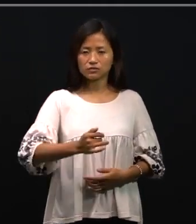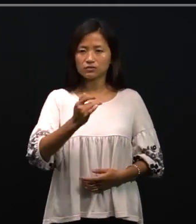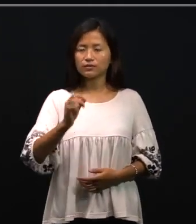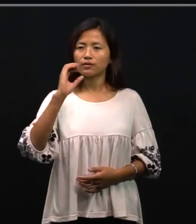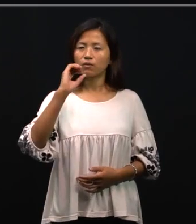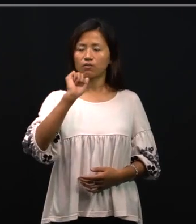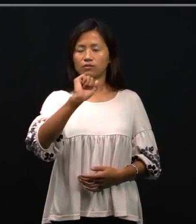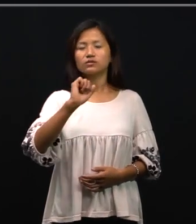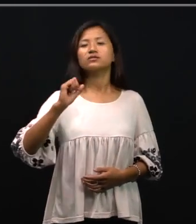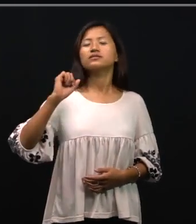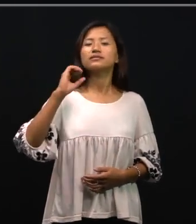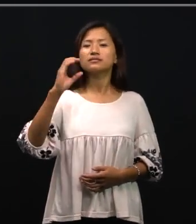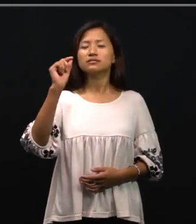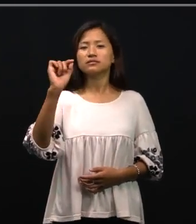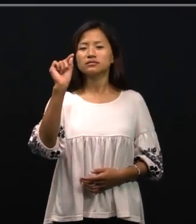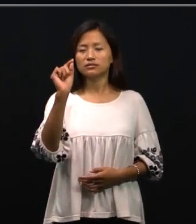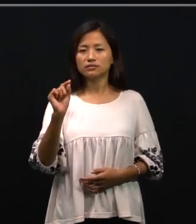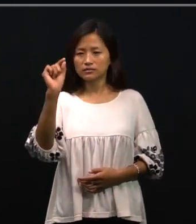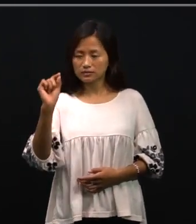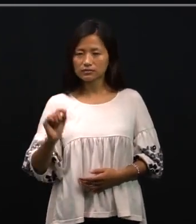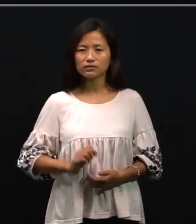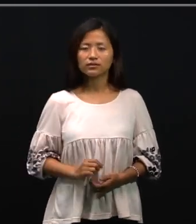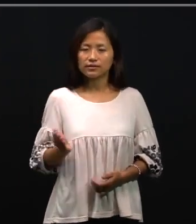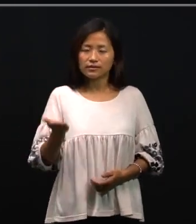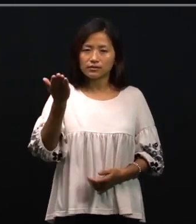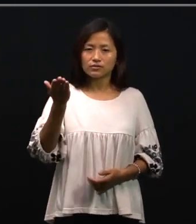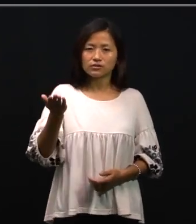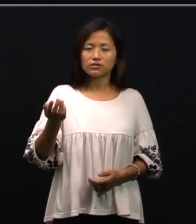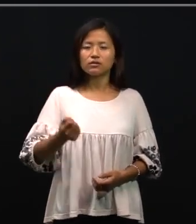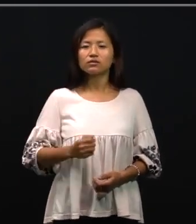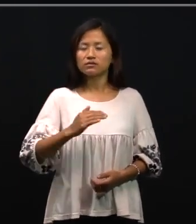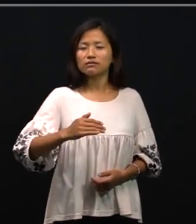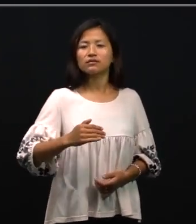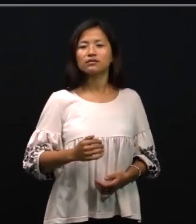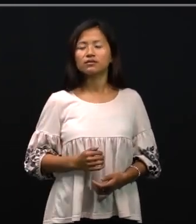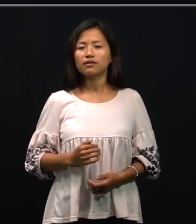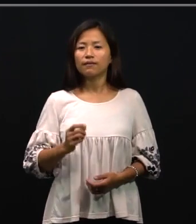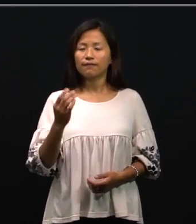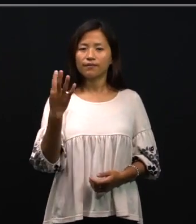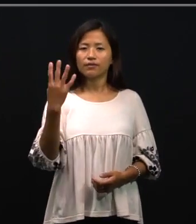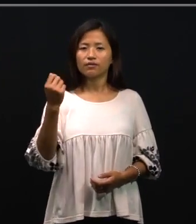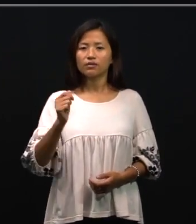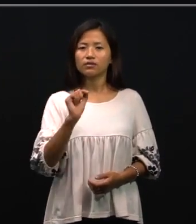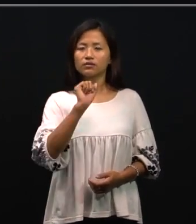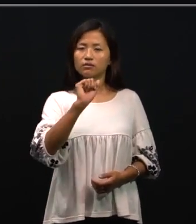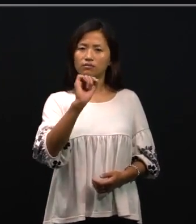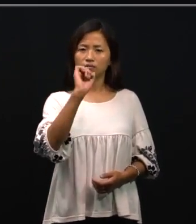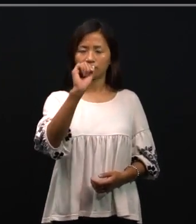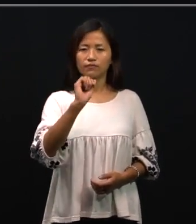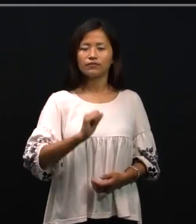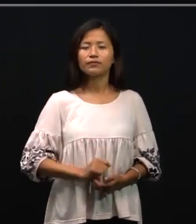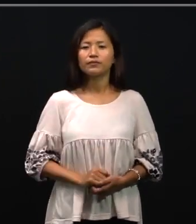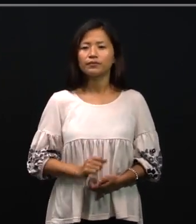So increase in the protoplasmic content of the cell, or increase in an increase in the number of individuals, or increase in the number